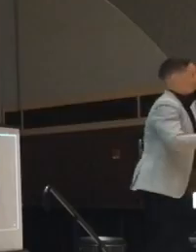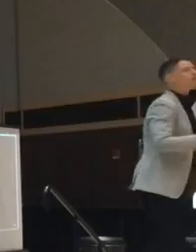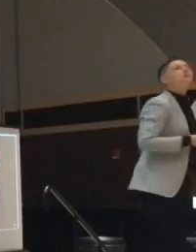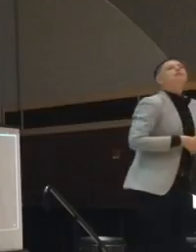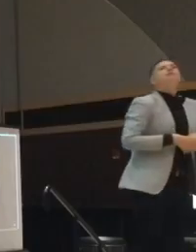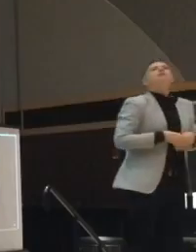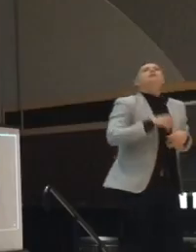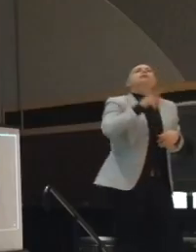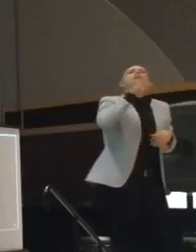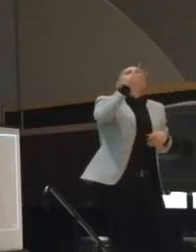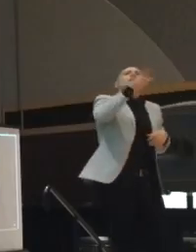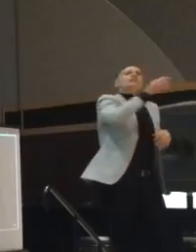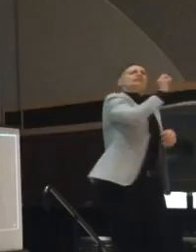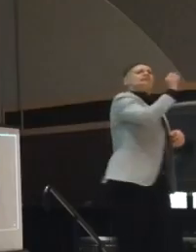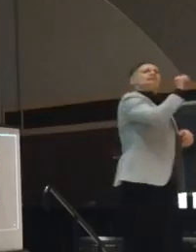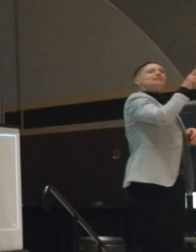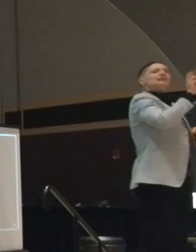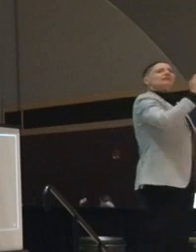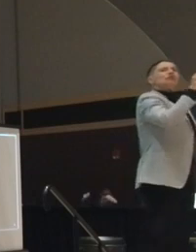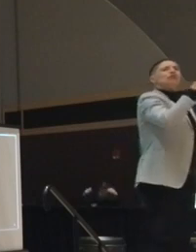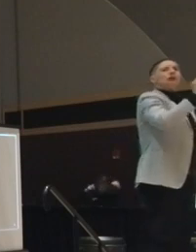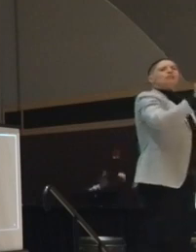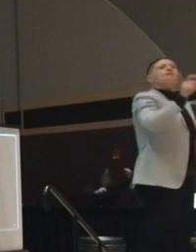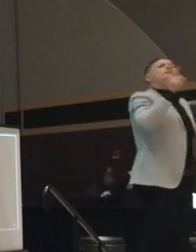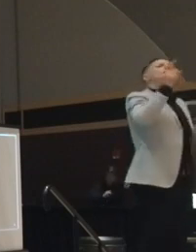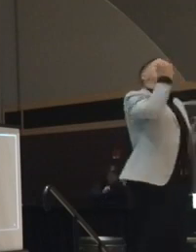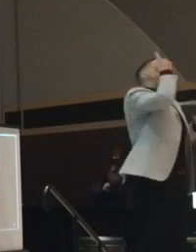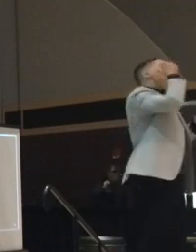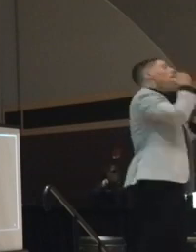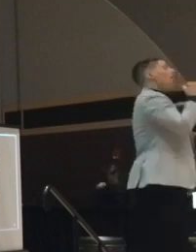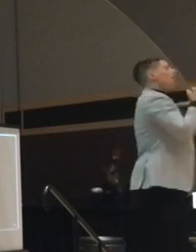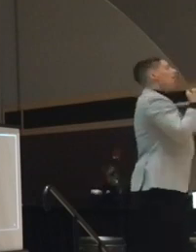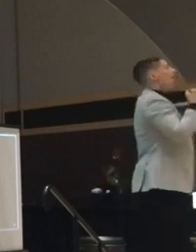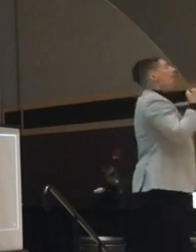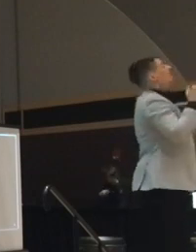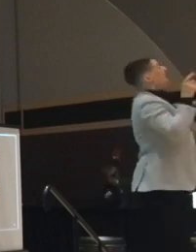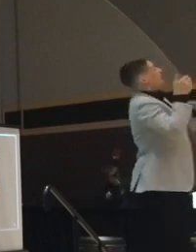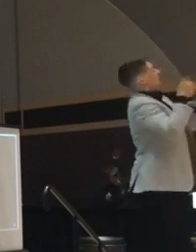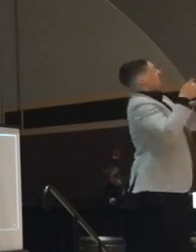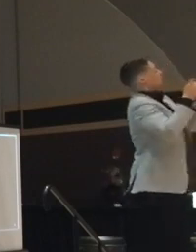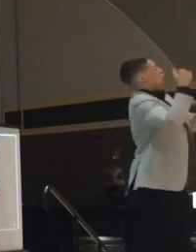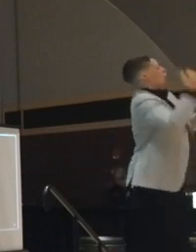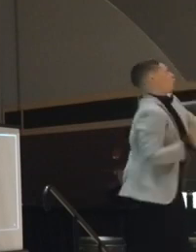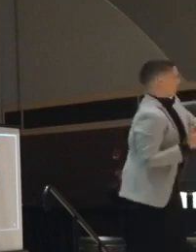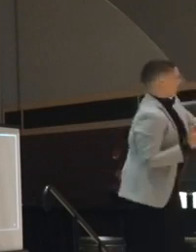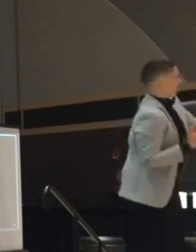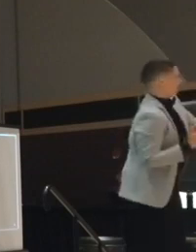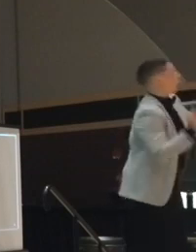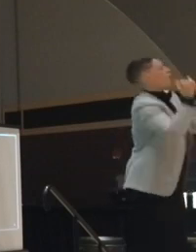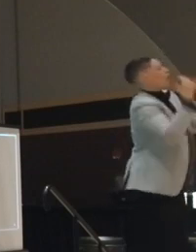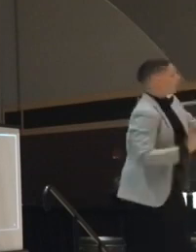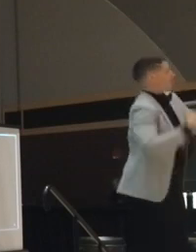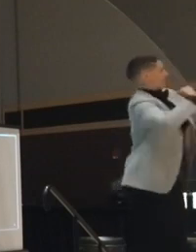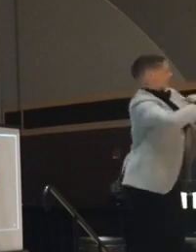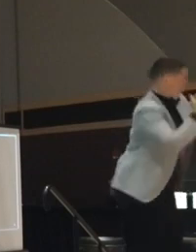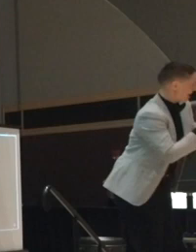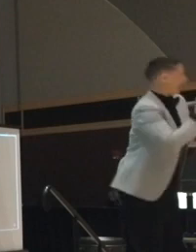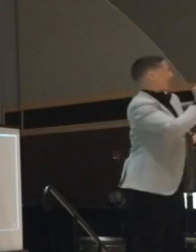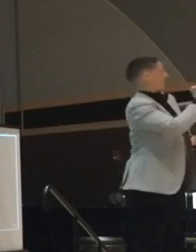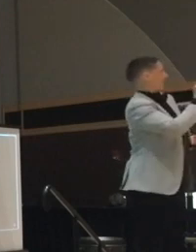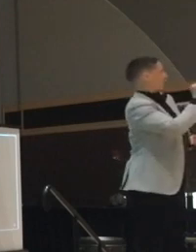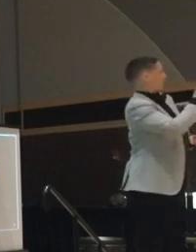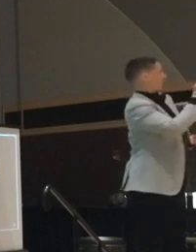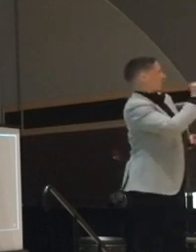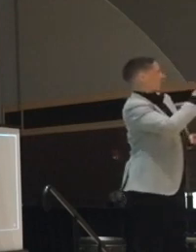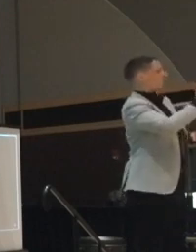an artist developed the interface. That wasn't done by a programmer. Steve Jobs was an artist. An artist made the interface, the thought you look